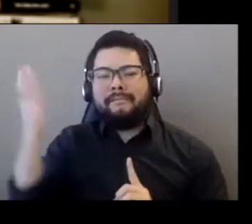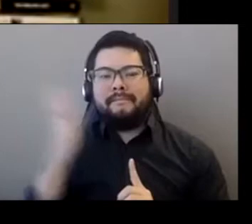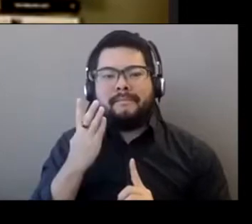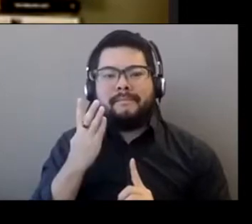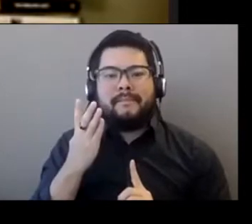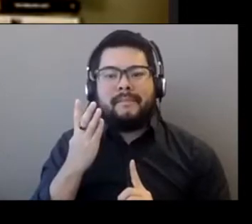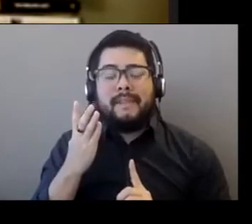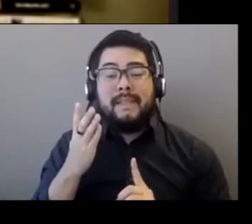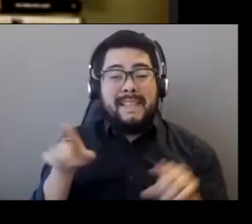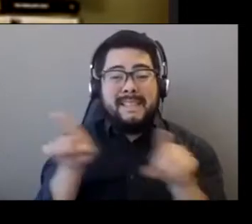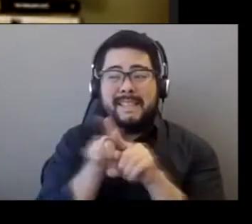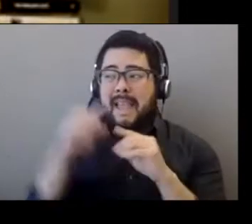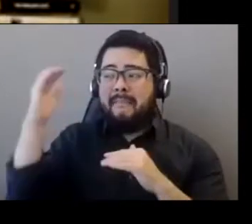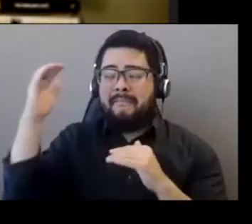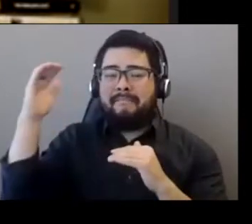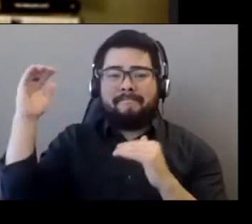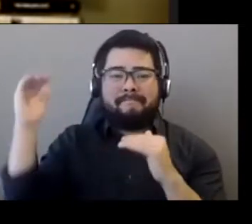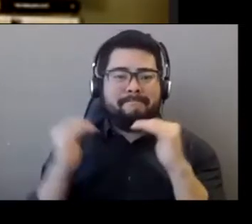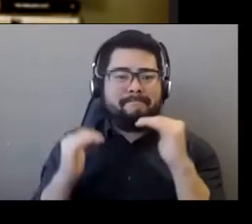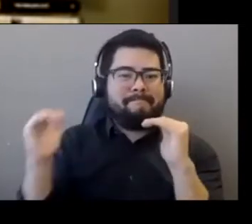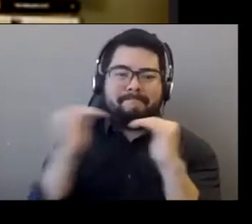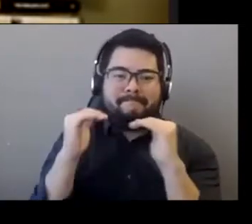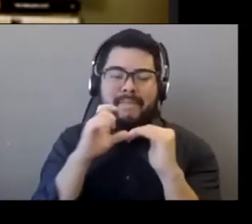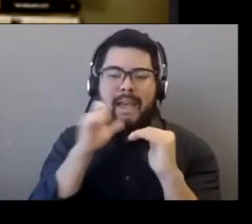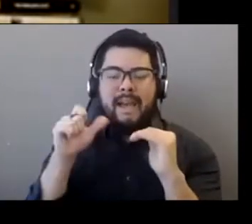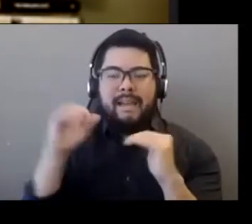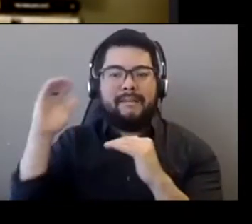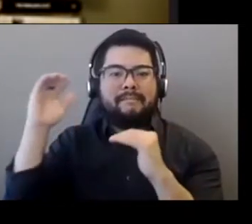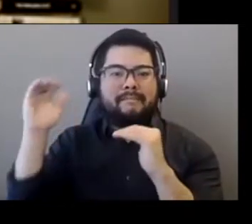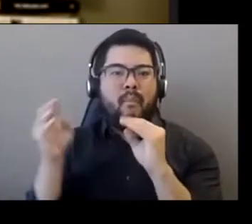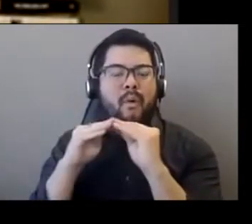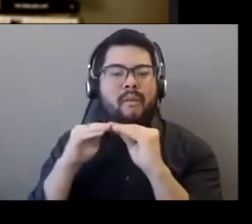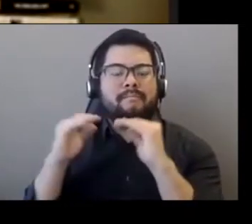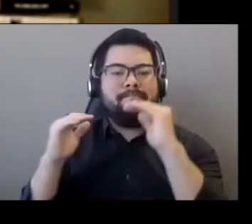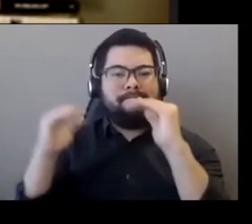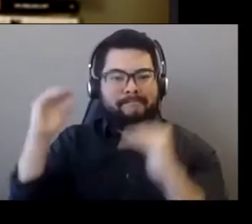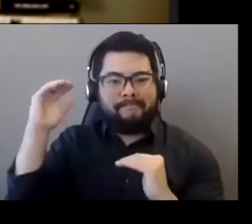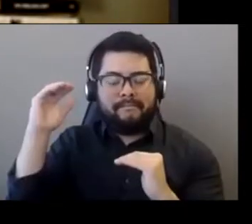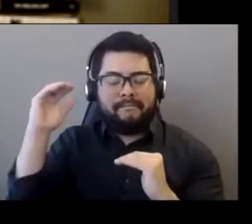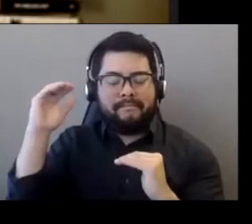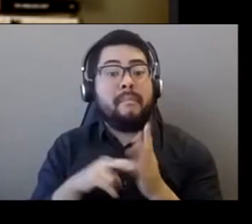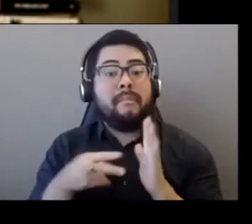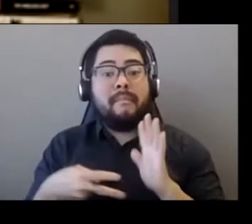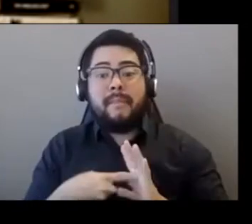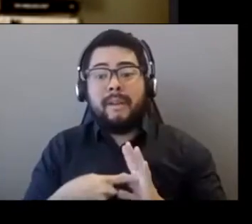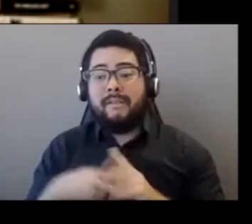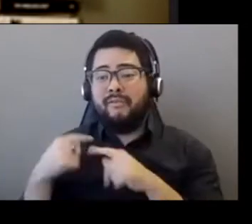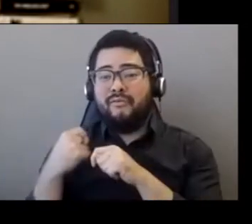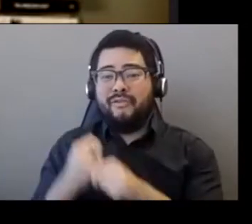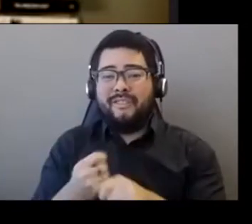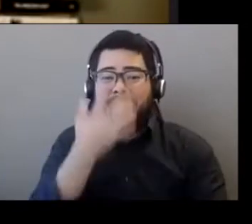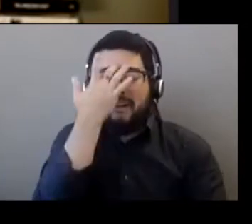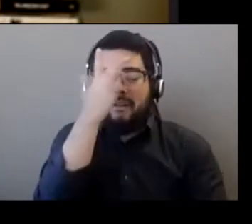bourgeoisie's knowledge, but as universal knowledge. So the traditional intellectual, separate from the